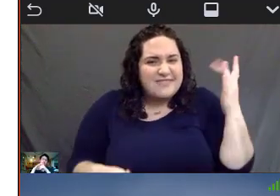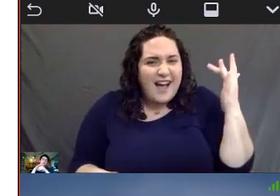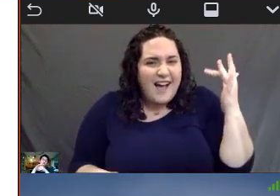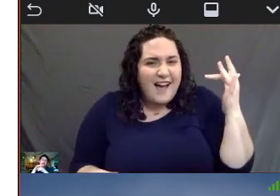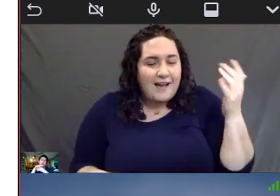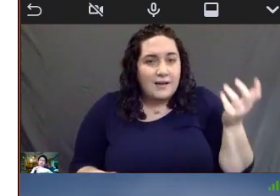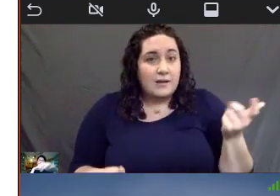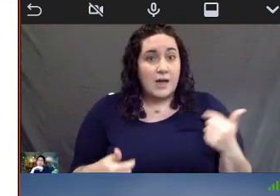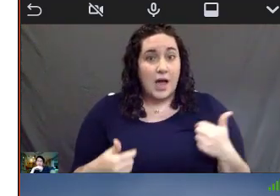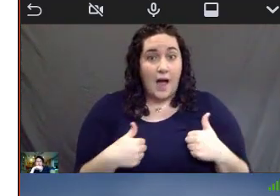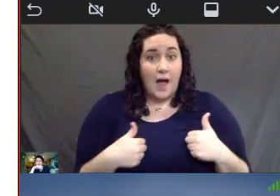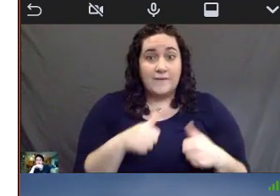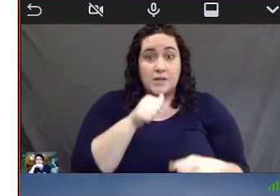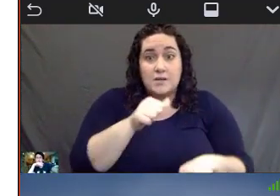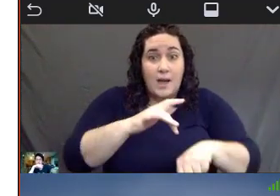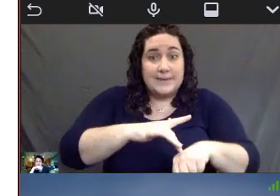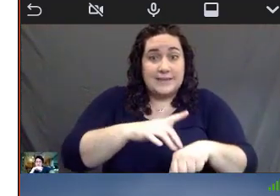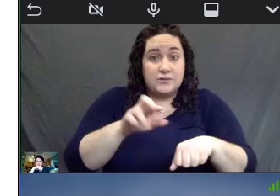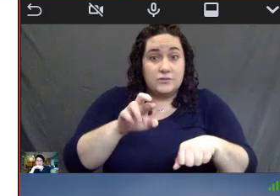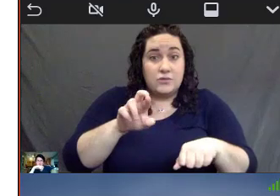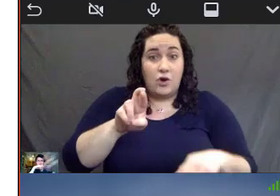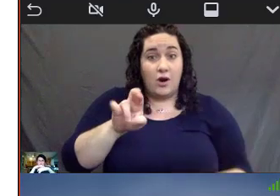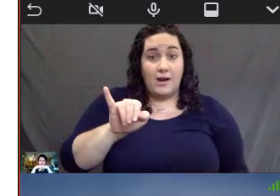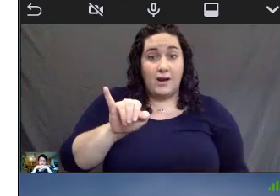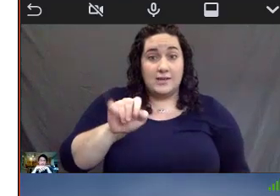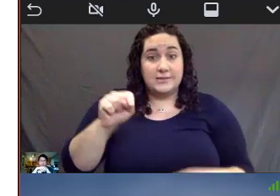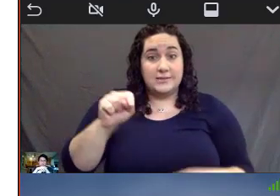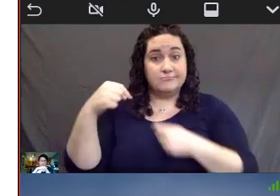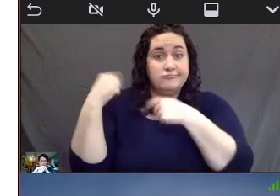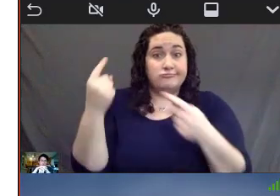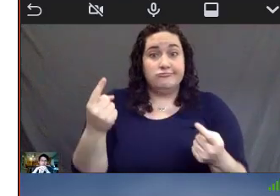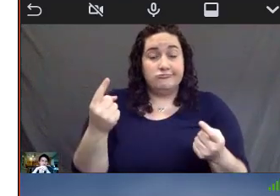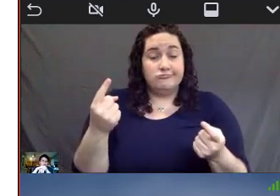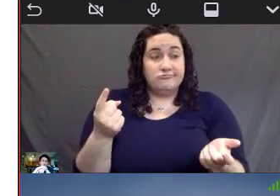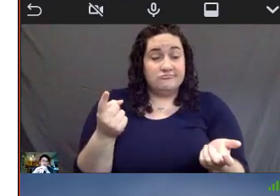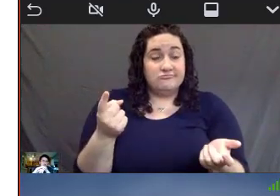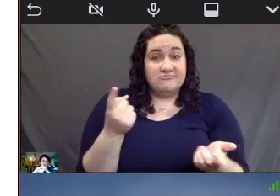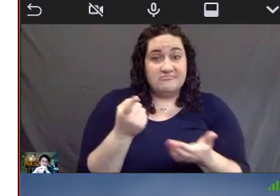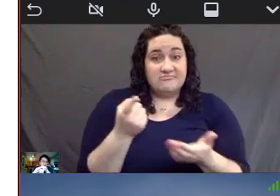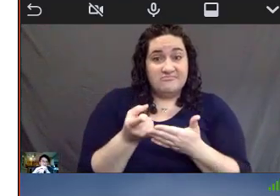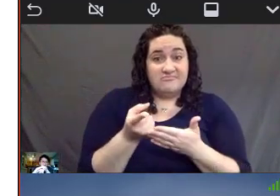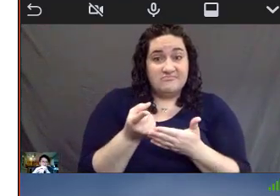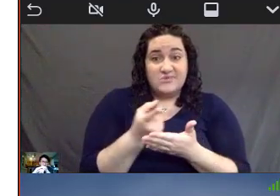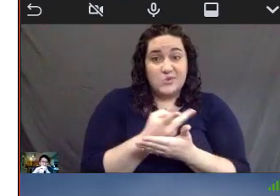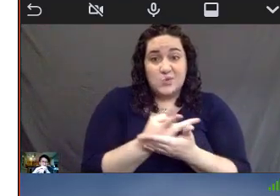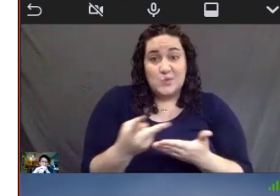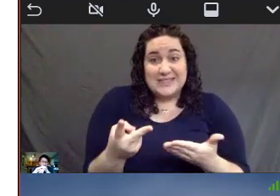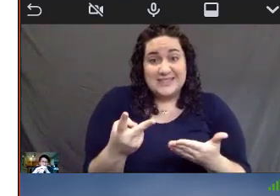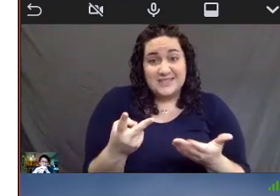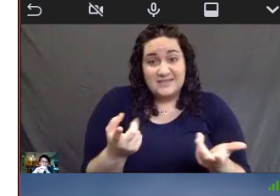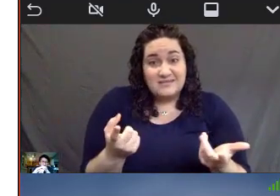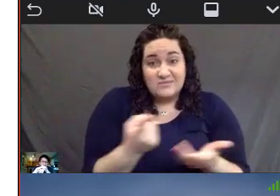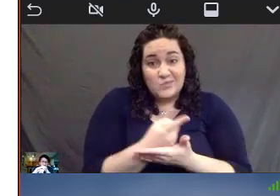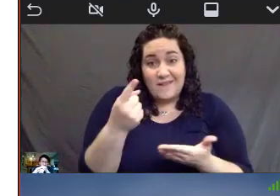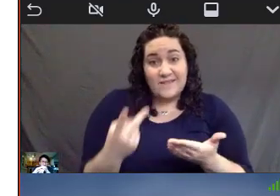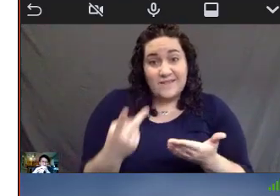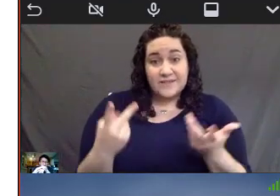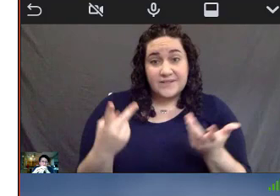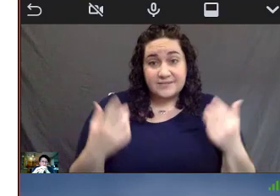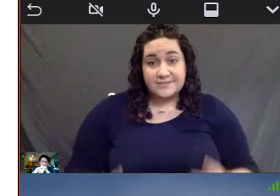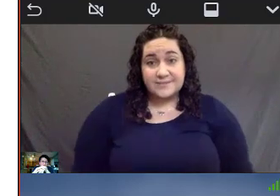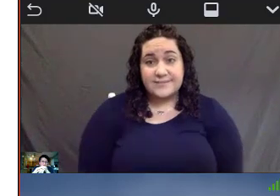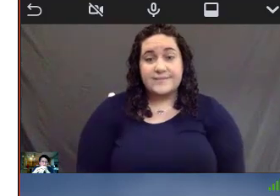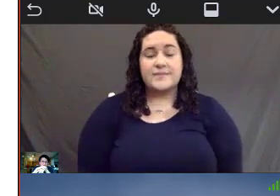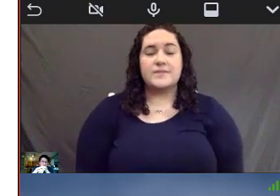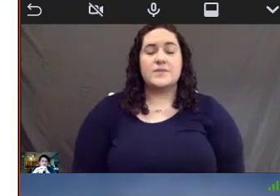then because obviously of the virus. So what I wanted to talk about first was how we'll be updating